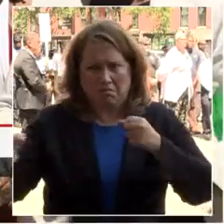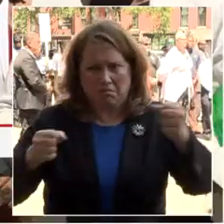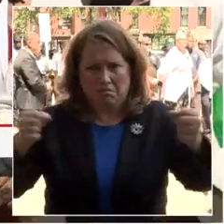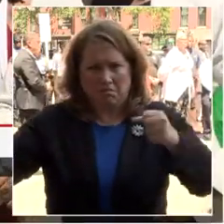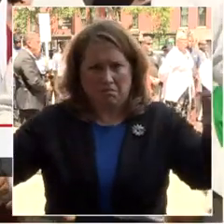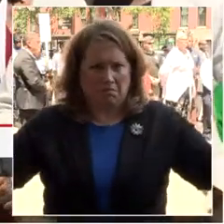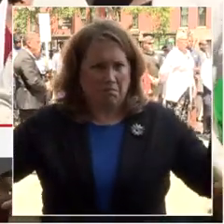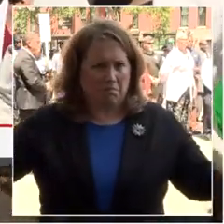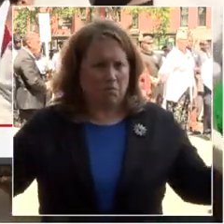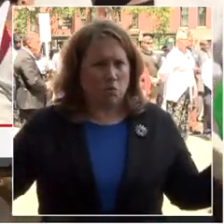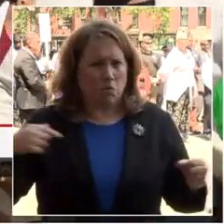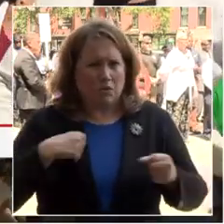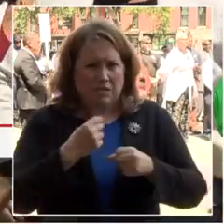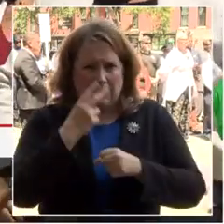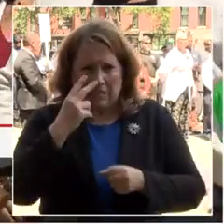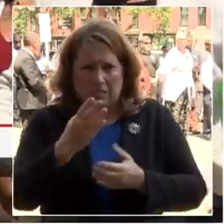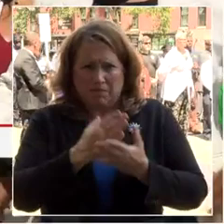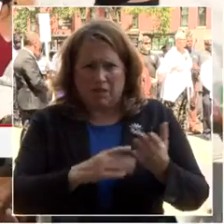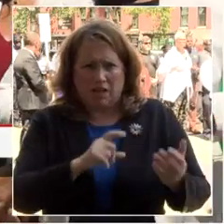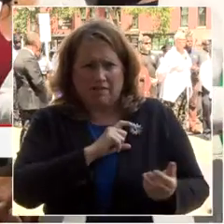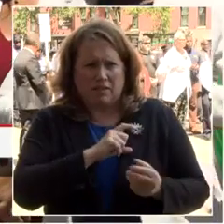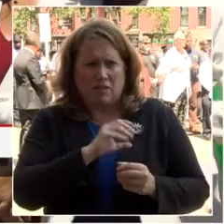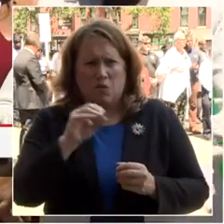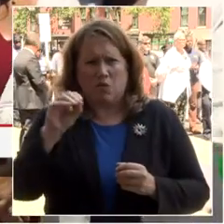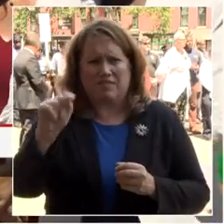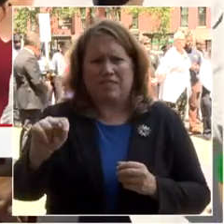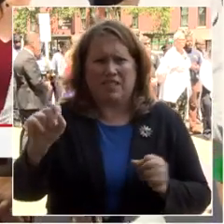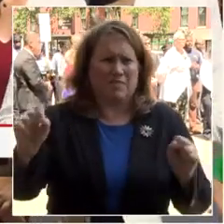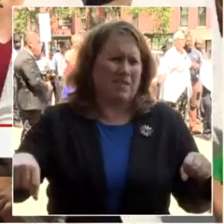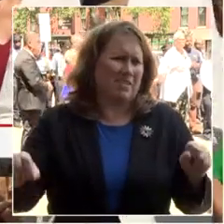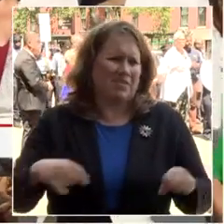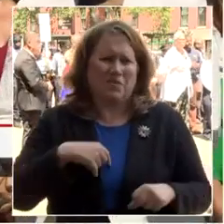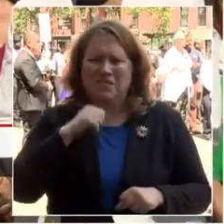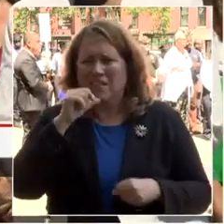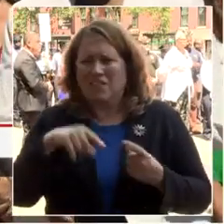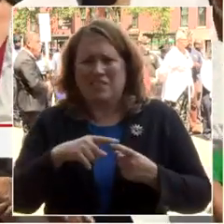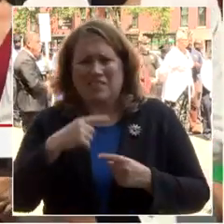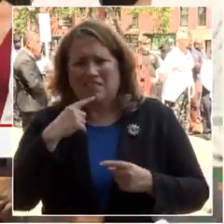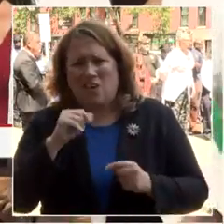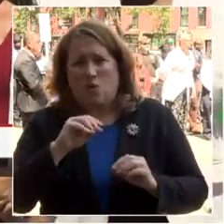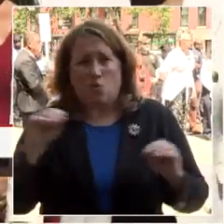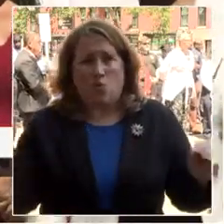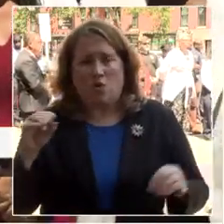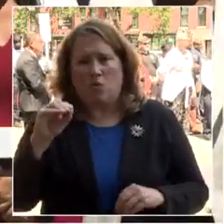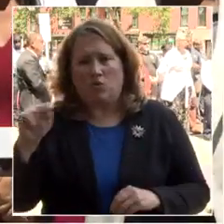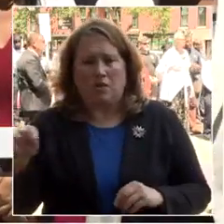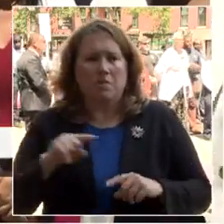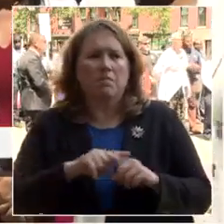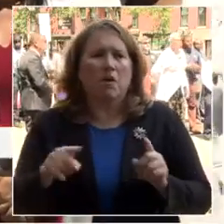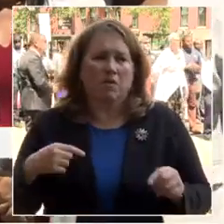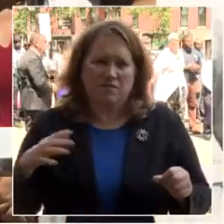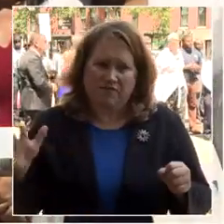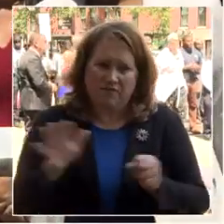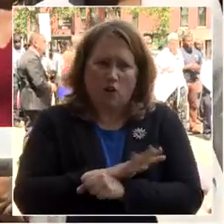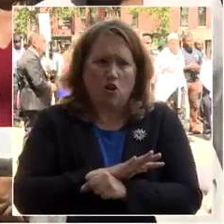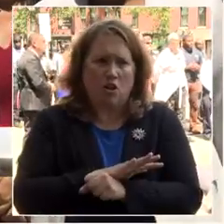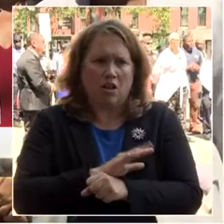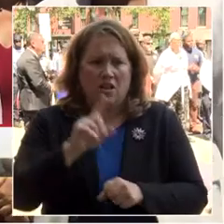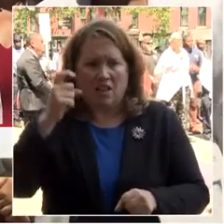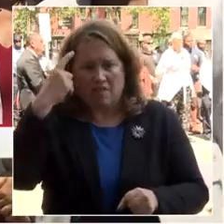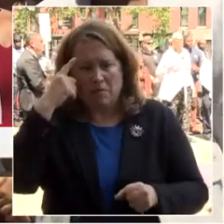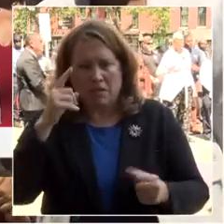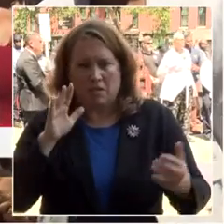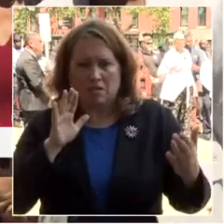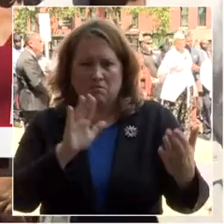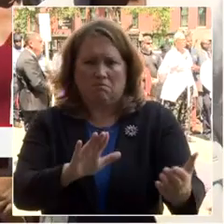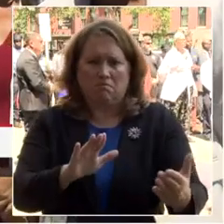who are working overtime. I'm not going to say that we're not going to have officers who are working overtime to do this. But again, it is a whole of government approach and an effort